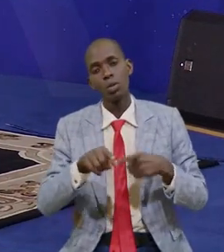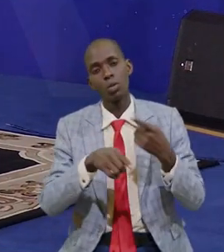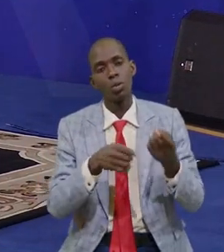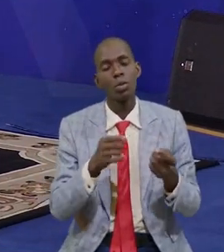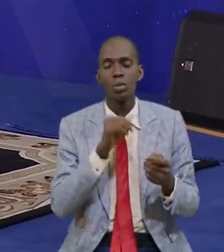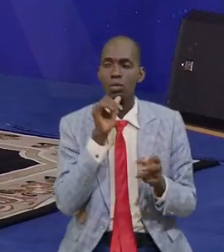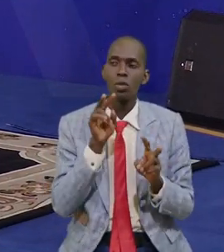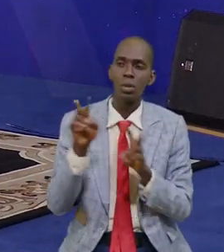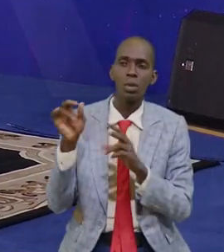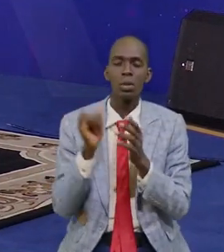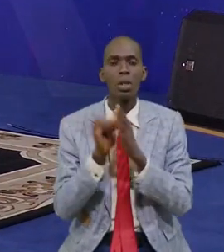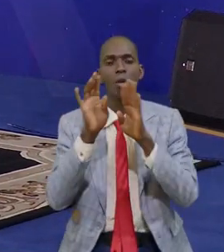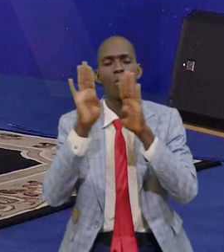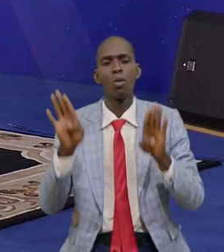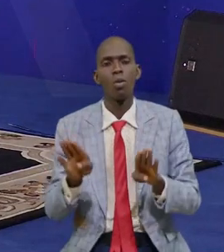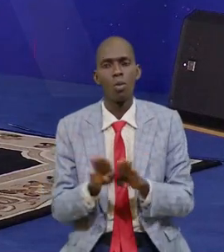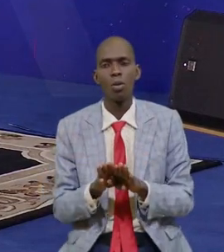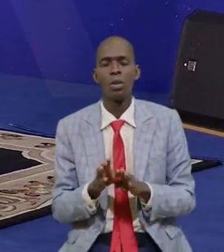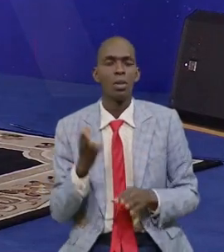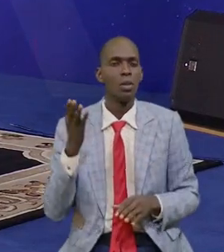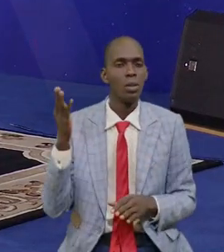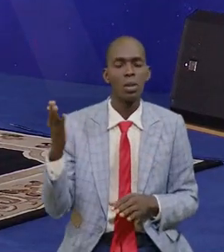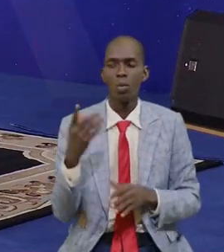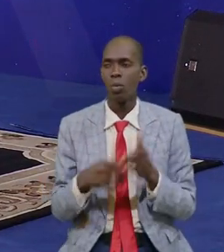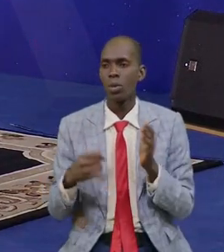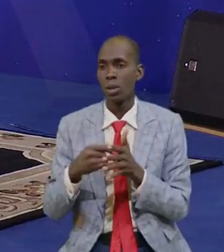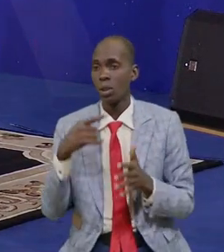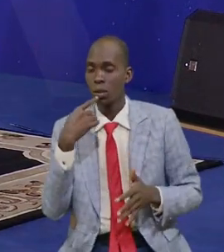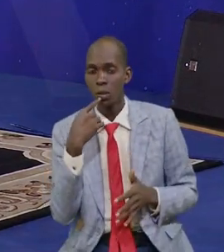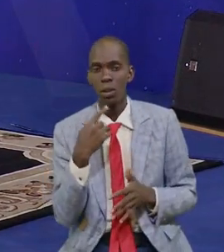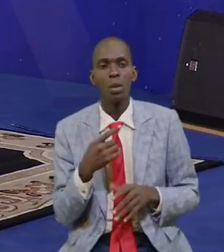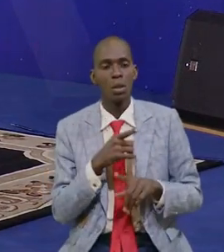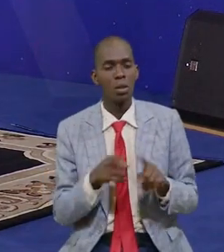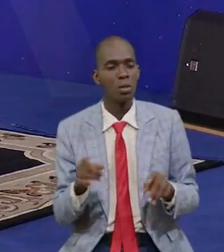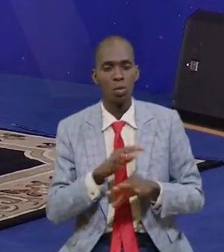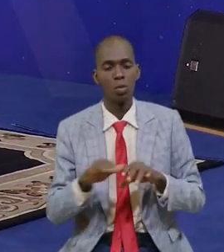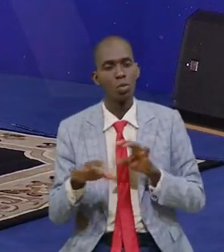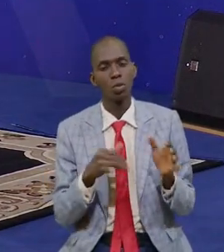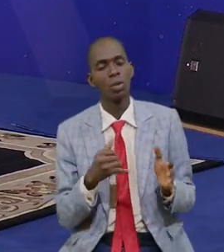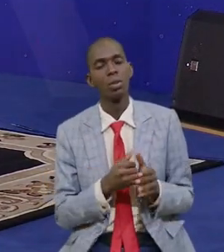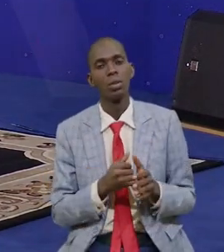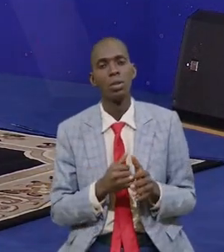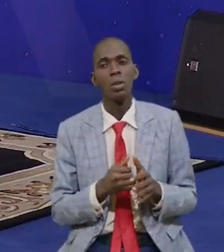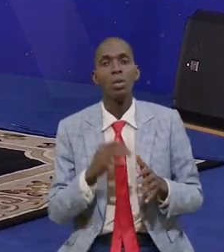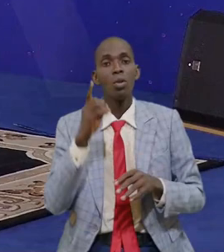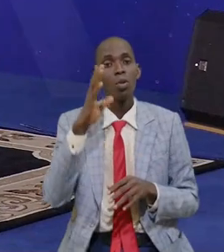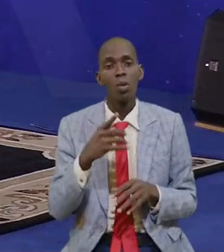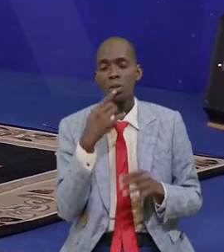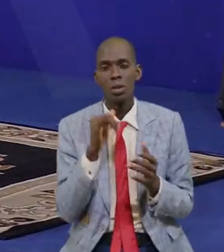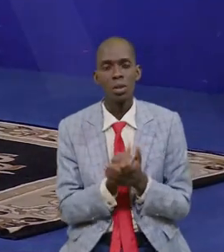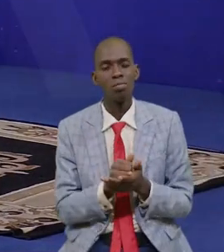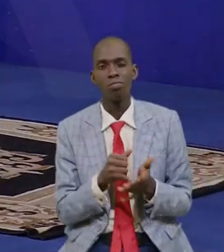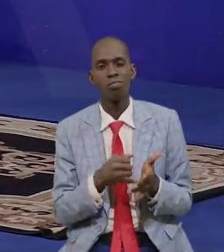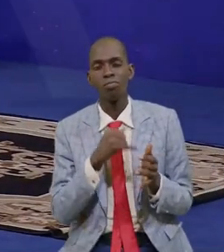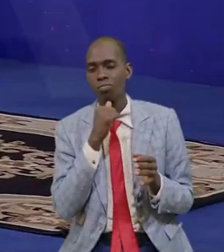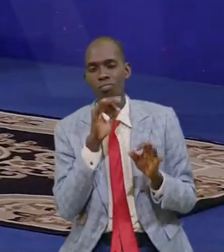wall paper said, thou shalt not, they do. But God said it's not effective to put those